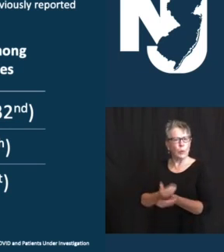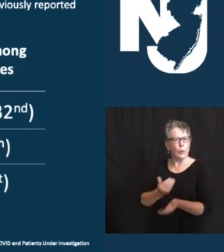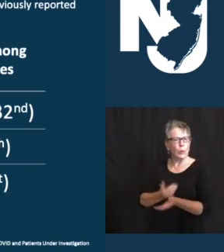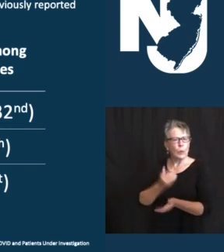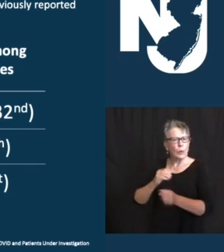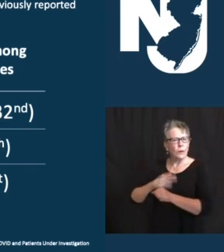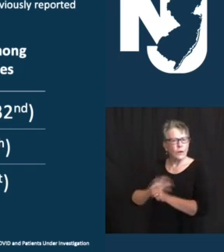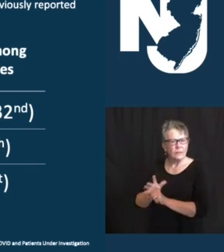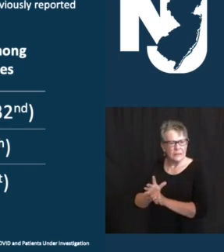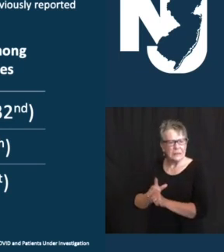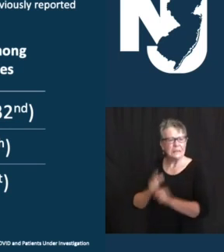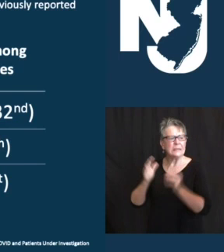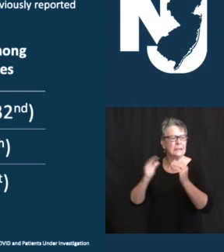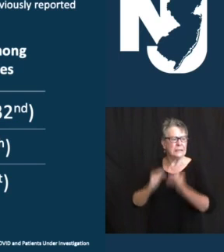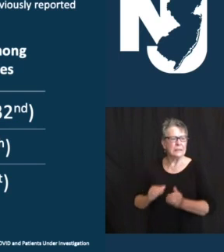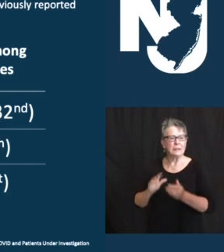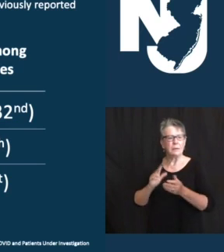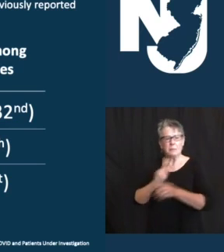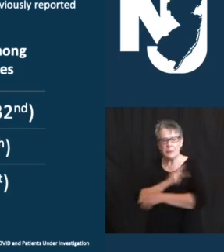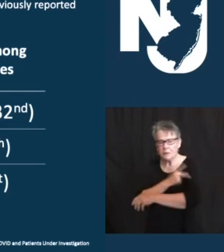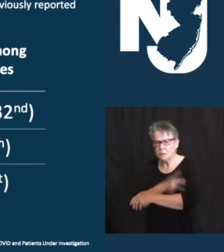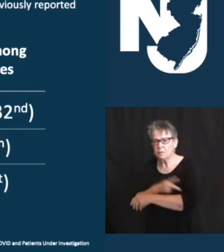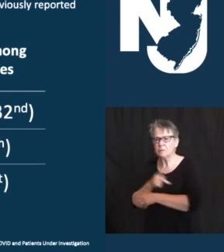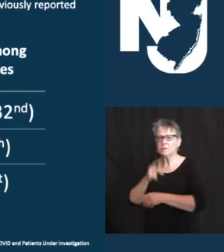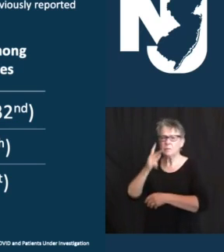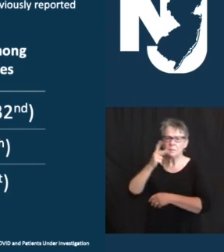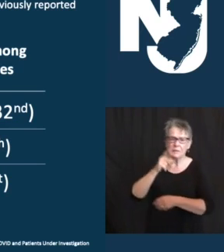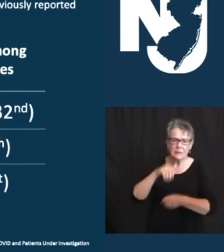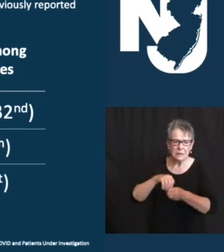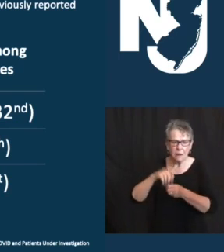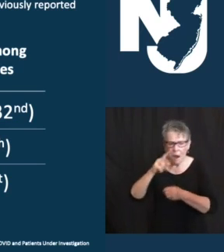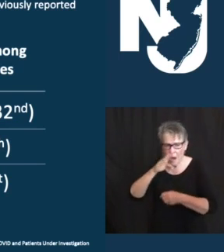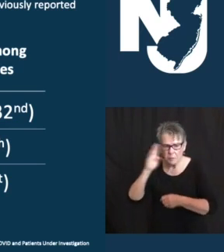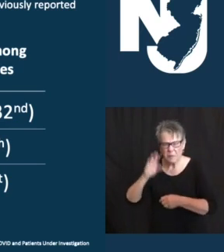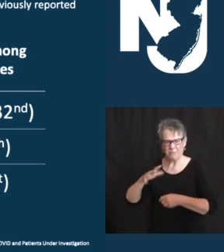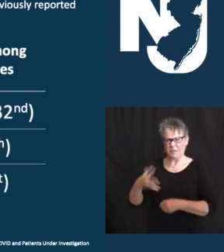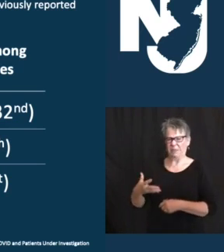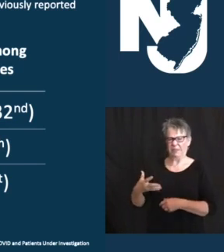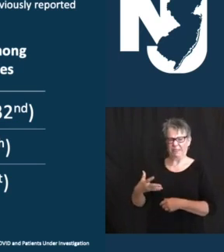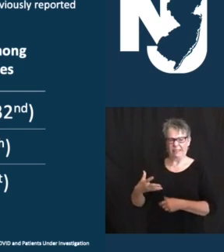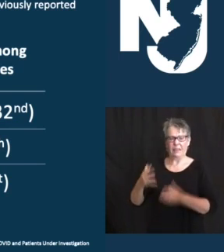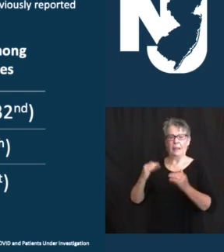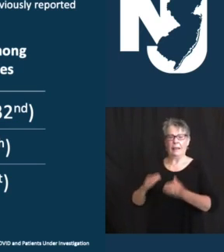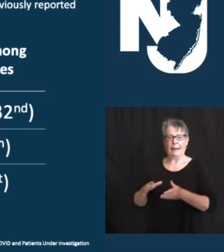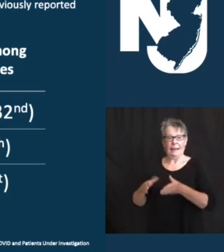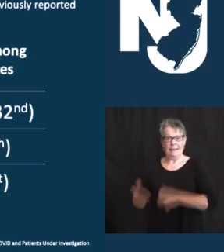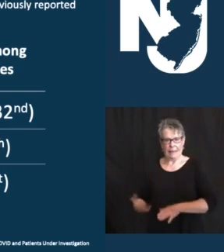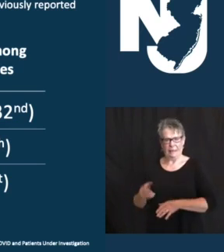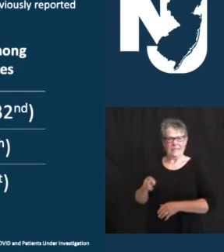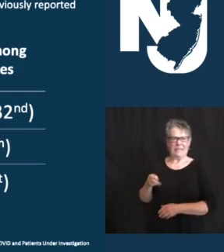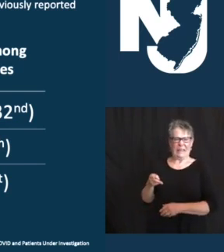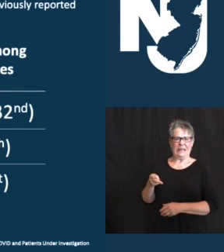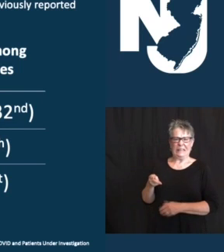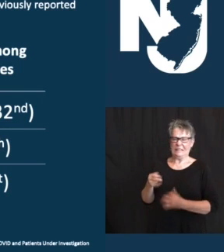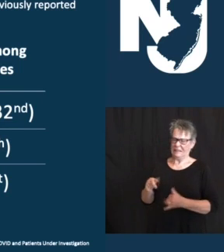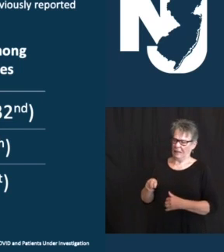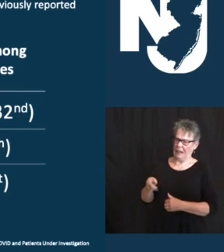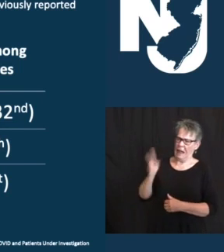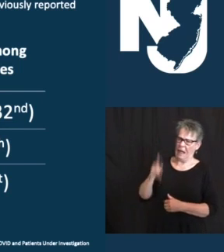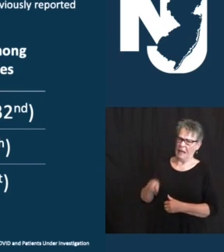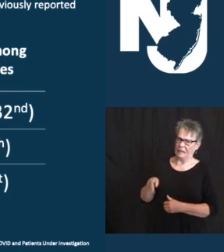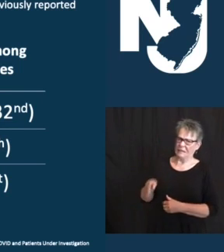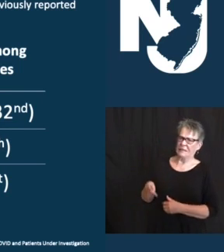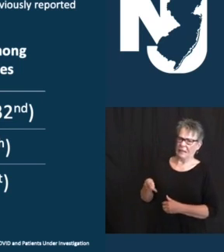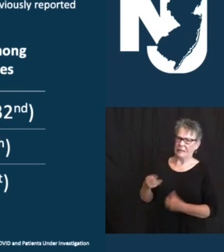COVID-19 related deaths, again, per capita. This is why we all must keep up with the social distancing. The only thing